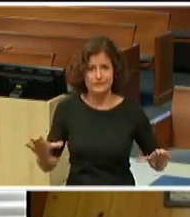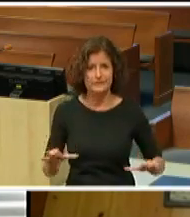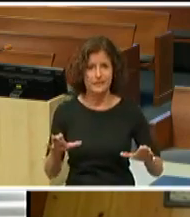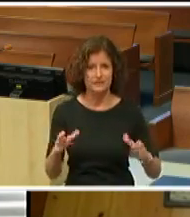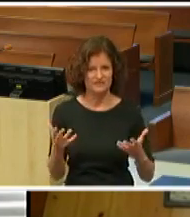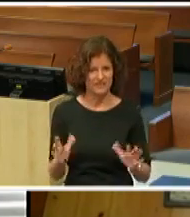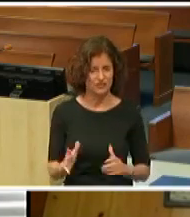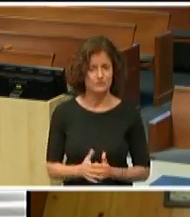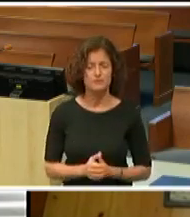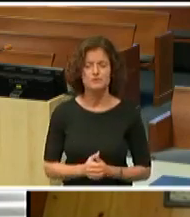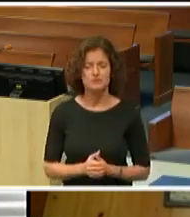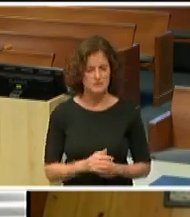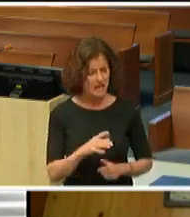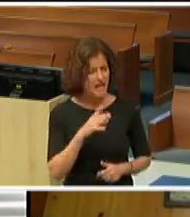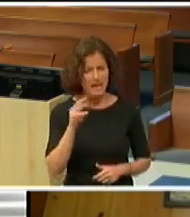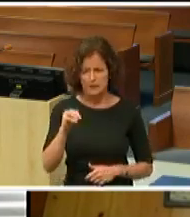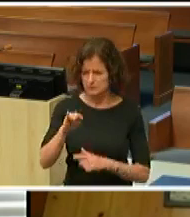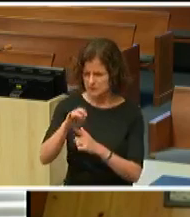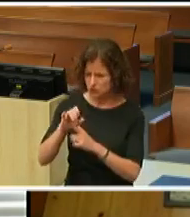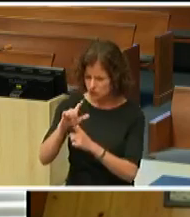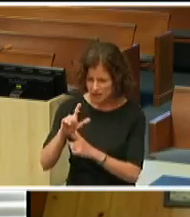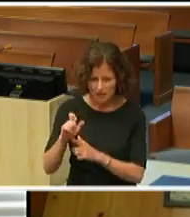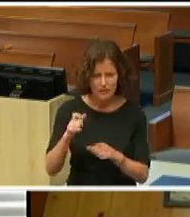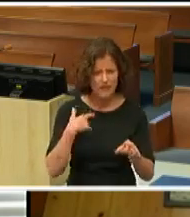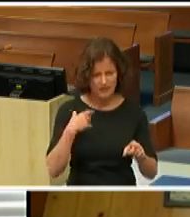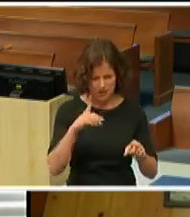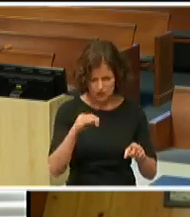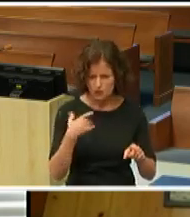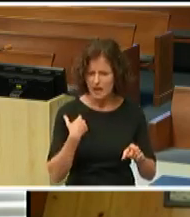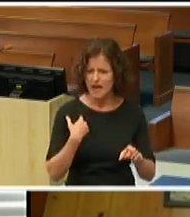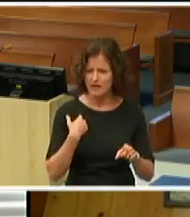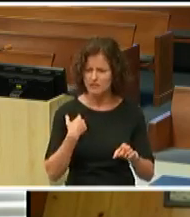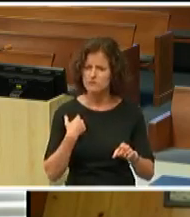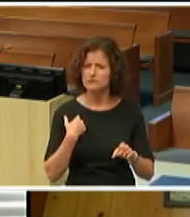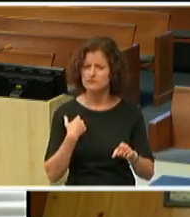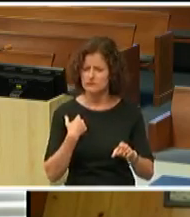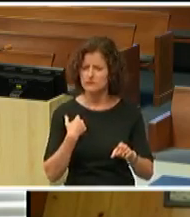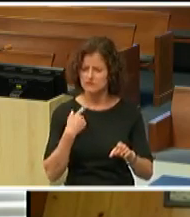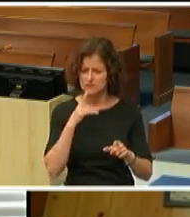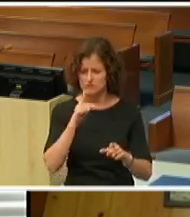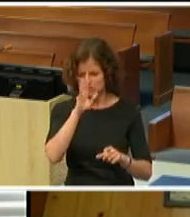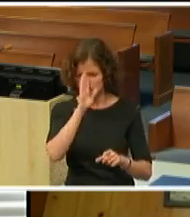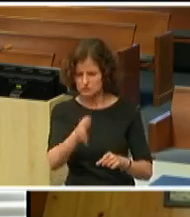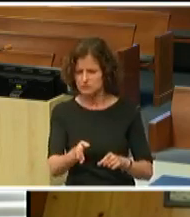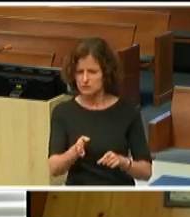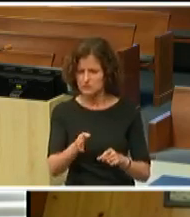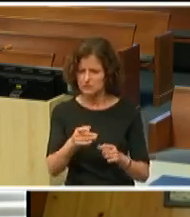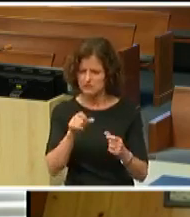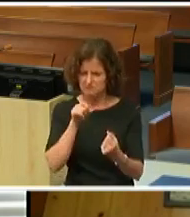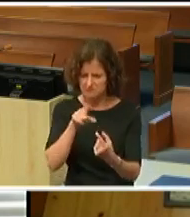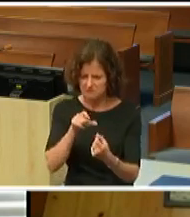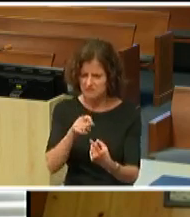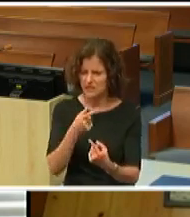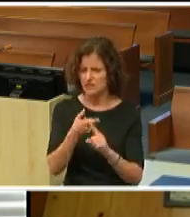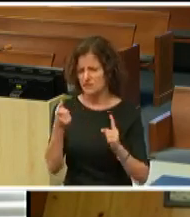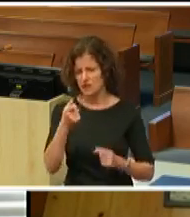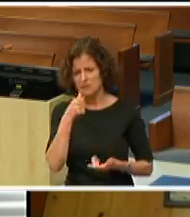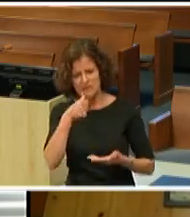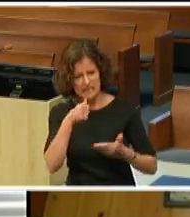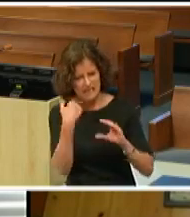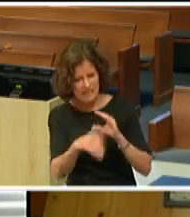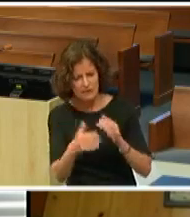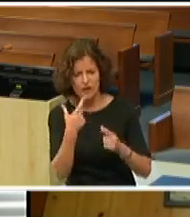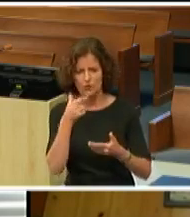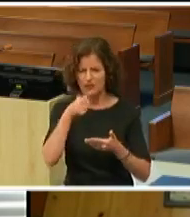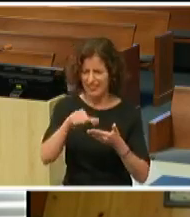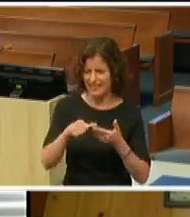And they do get some, and Michelle, they do get some kind of direct feedback either by email or letter to tell them